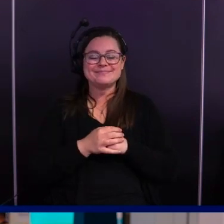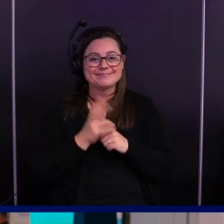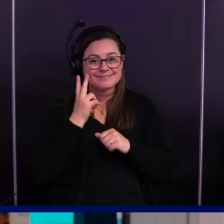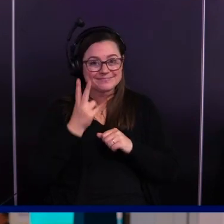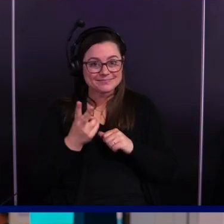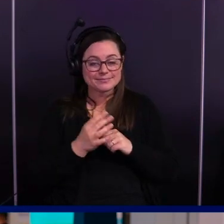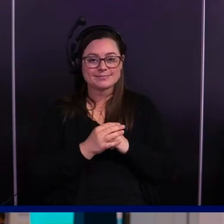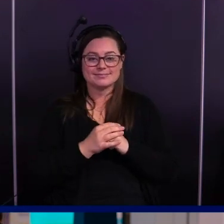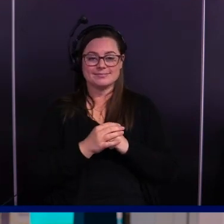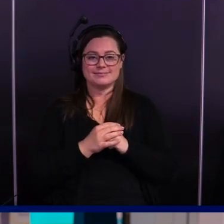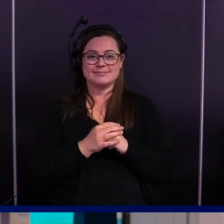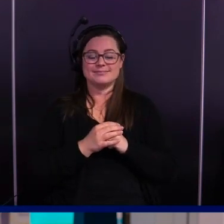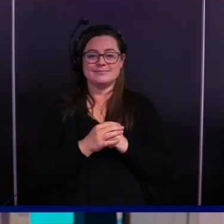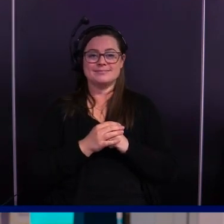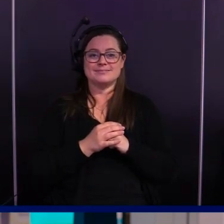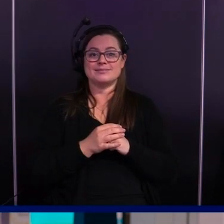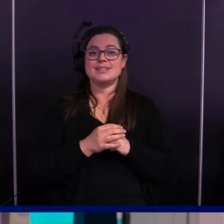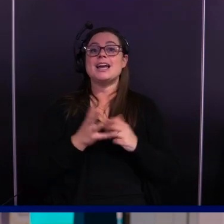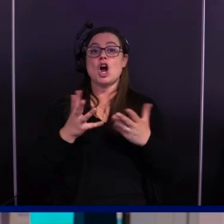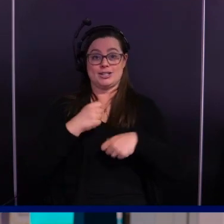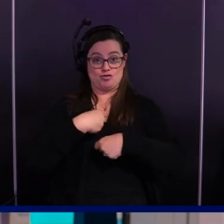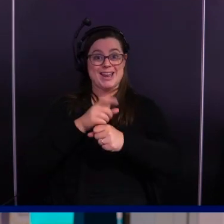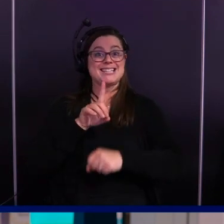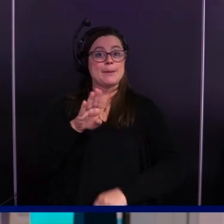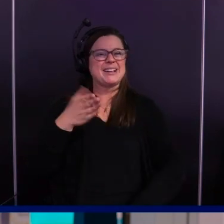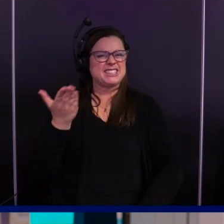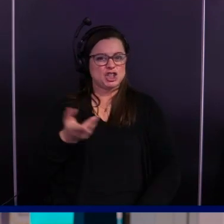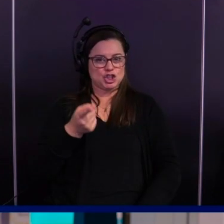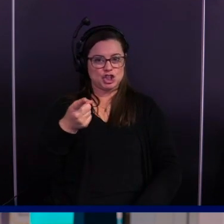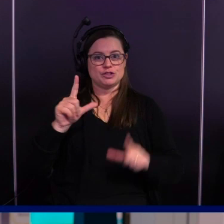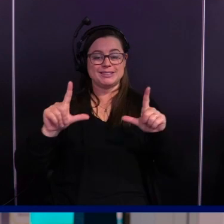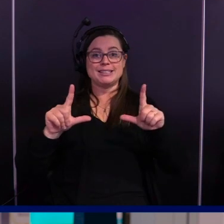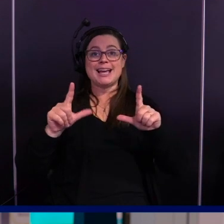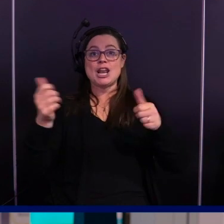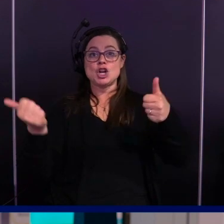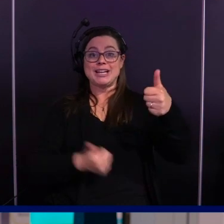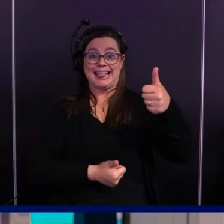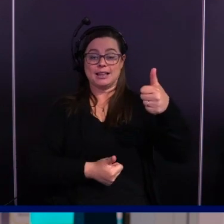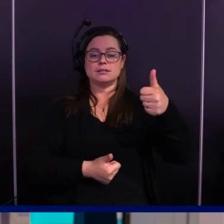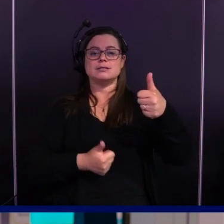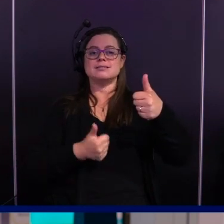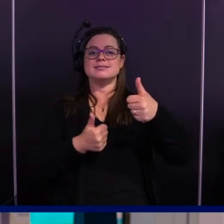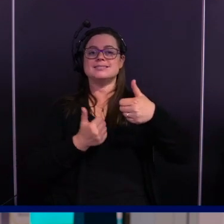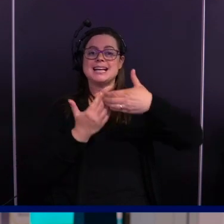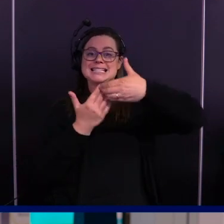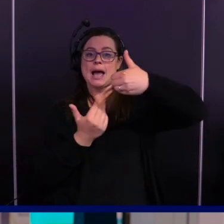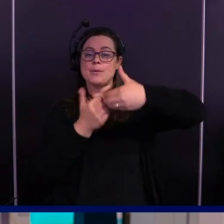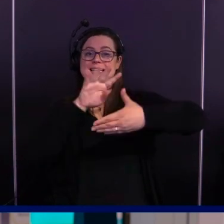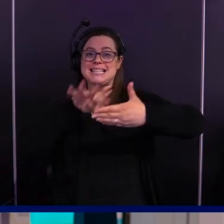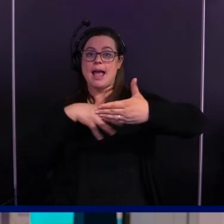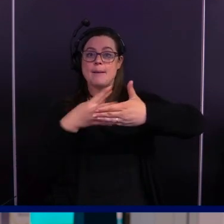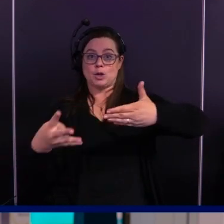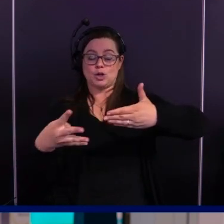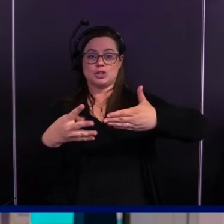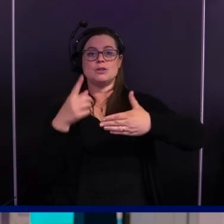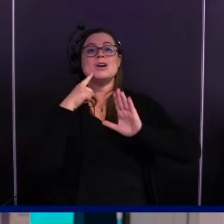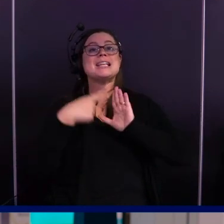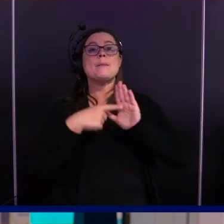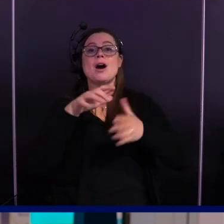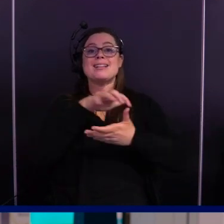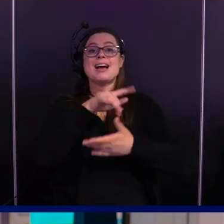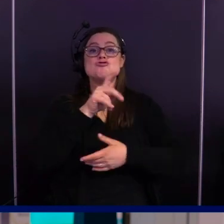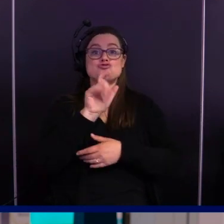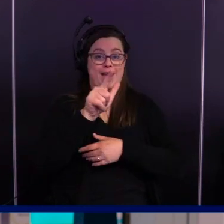the database it created. Under this, these are the separate tables. For example, CrowdTrail, there is a